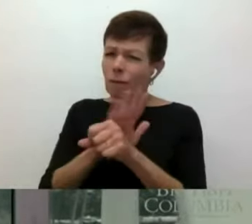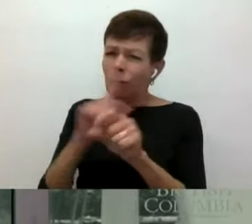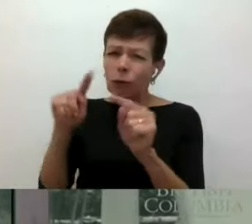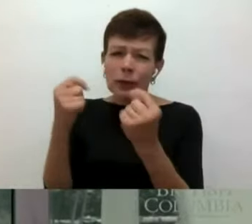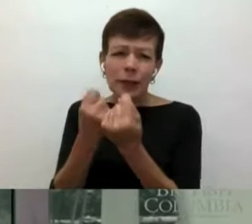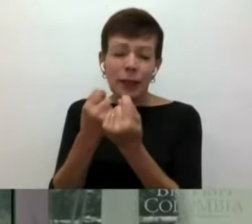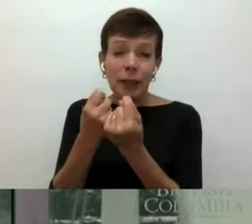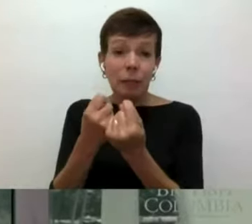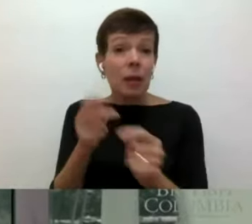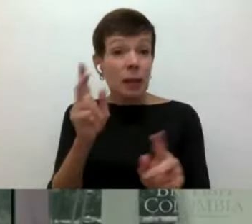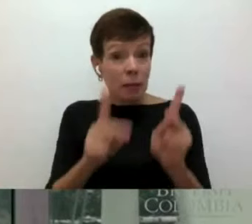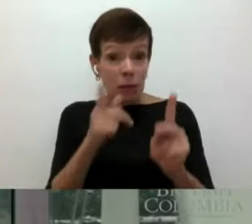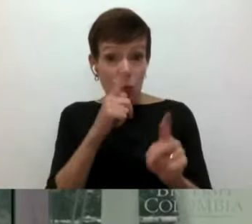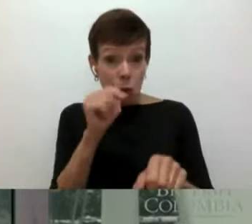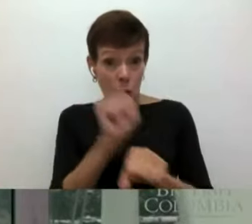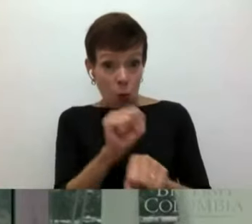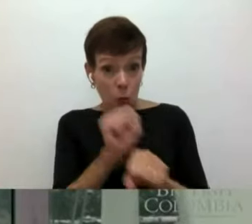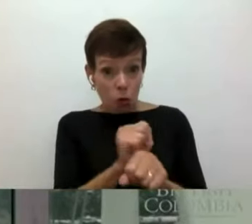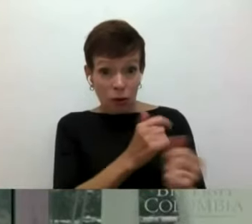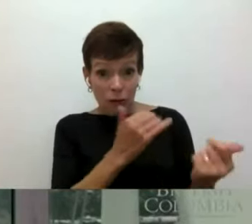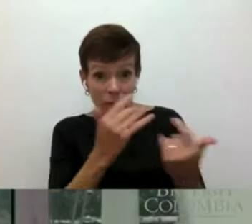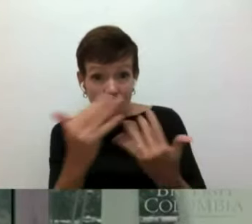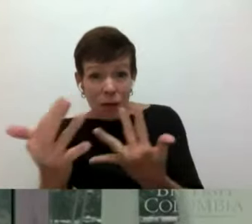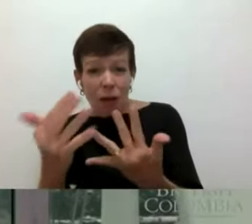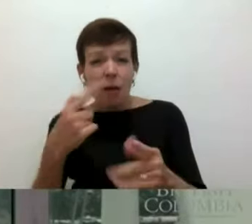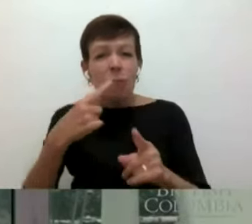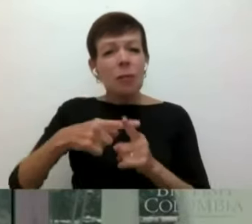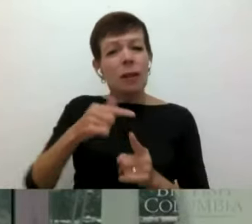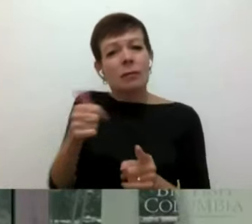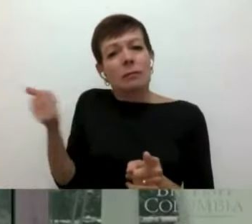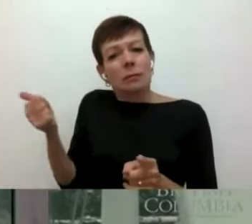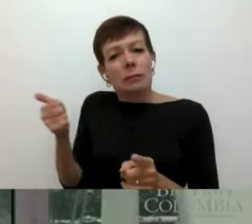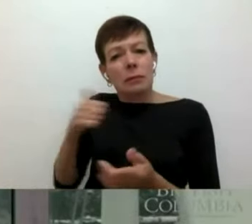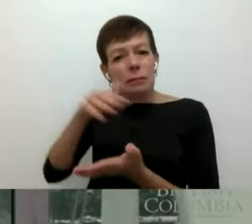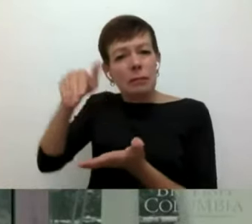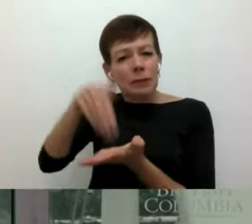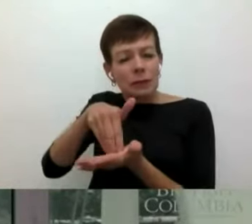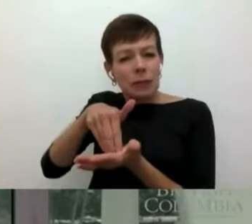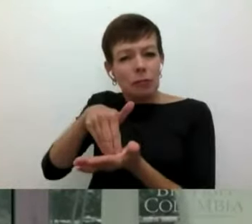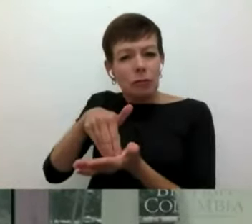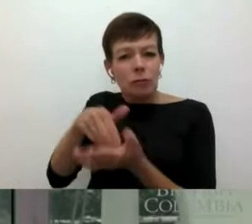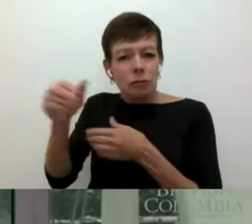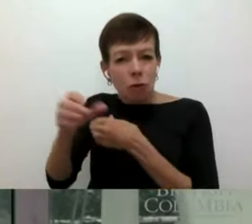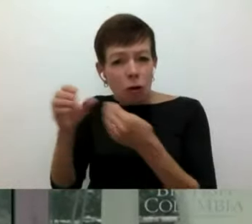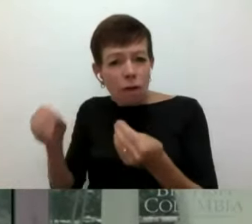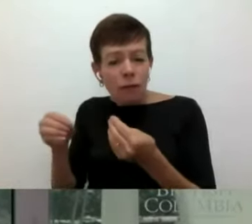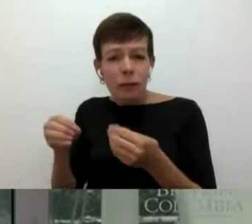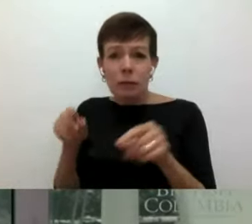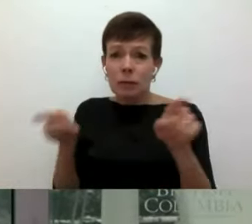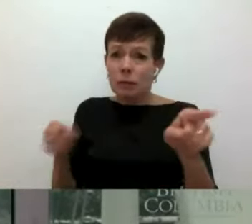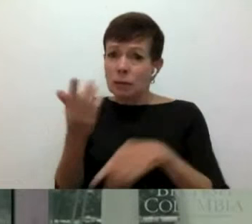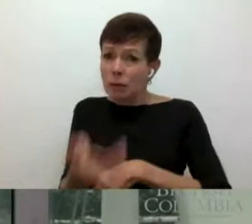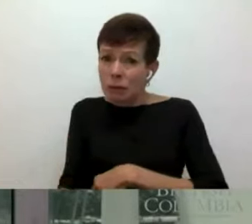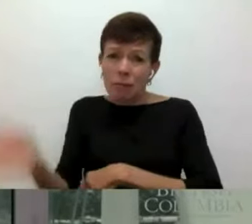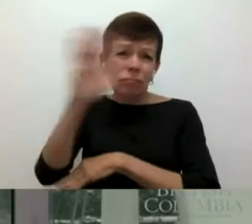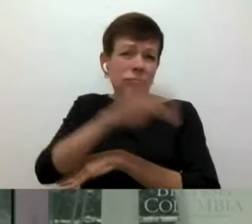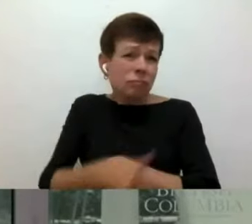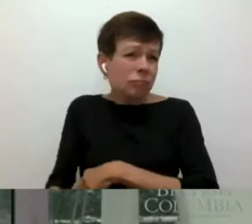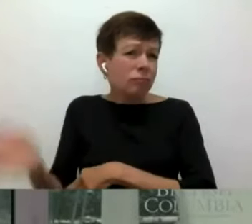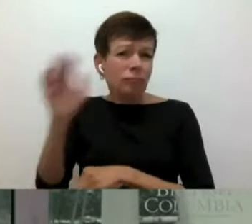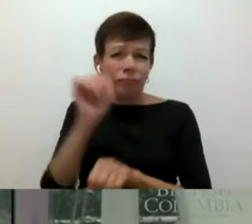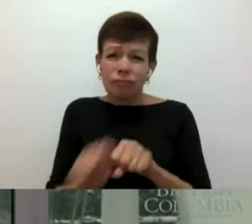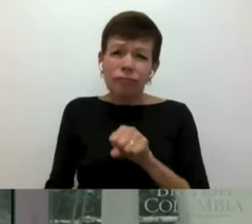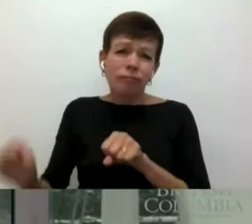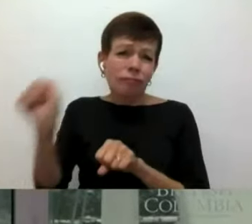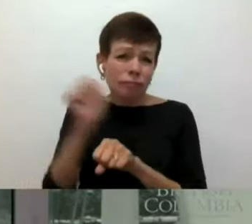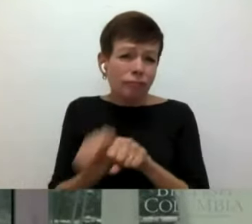doing. And that's the full team, those in the field, but also those in the centers who support those in the field. They